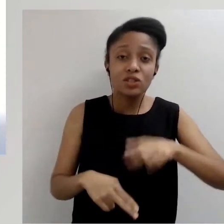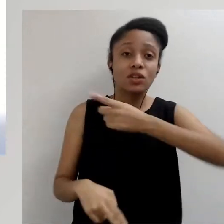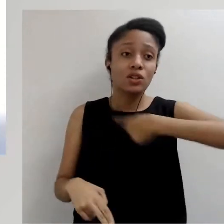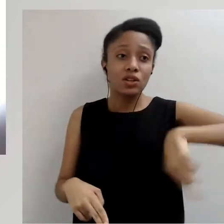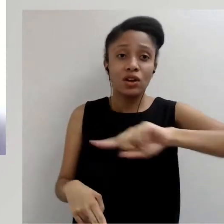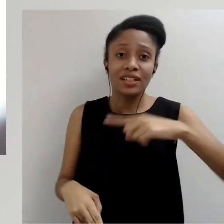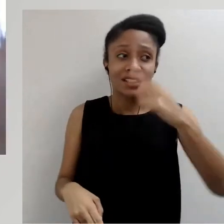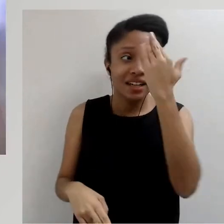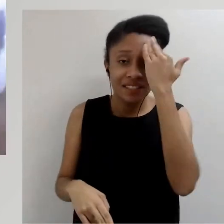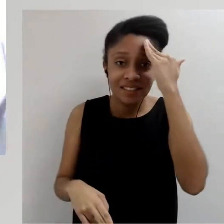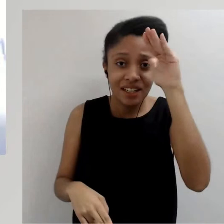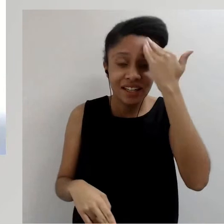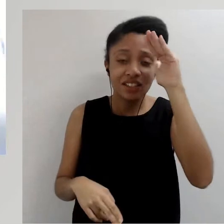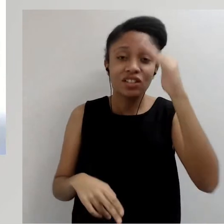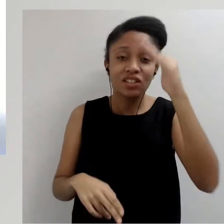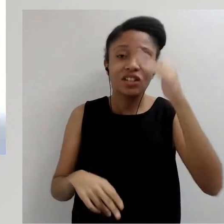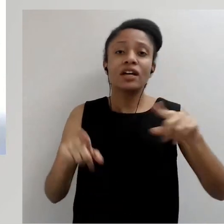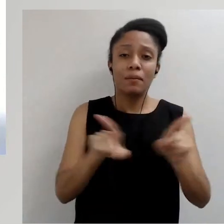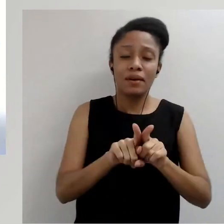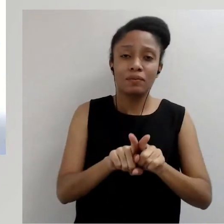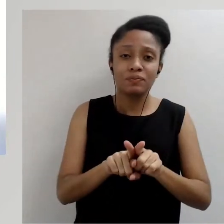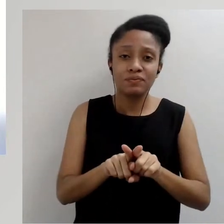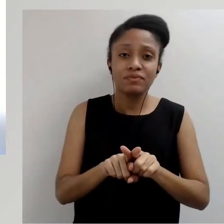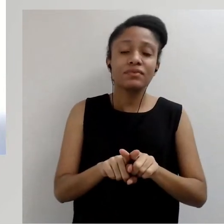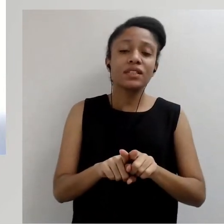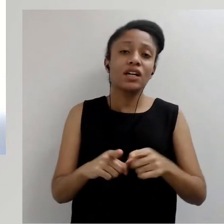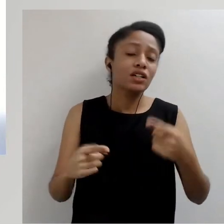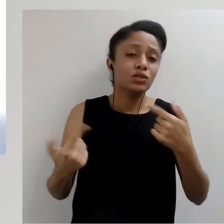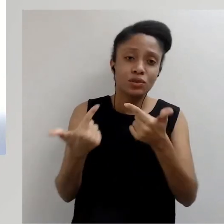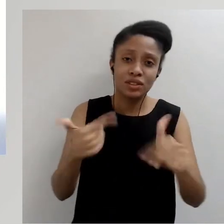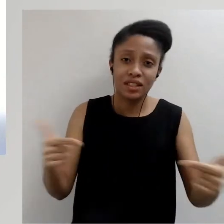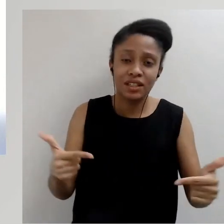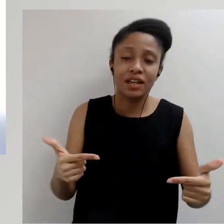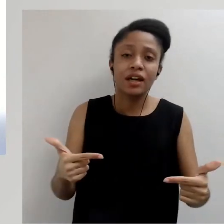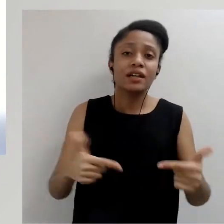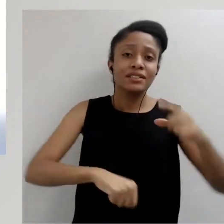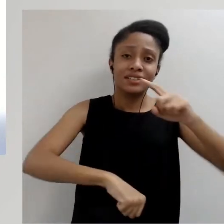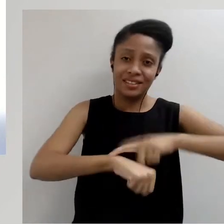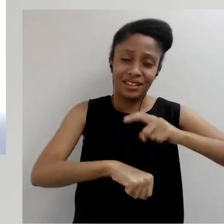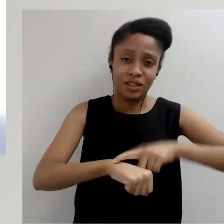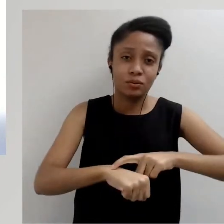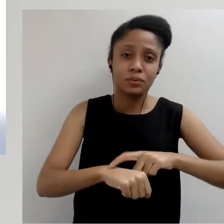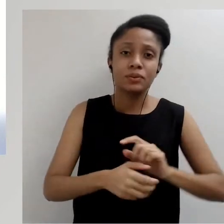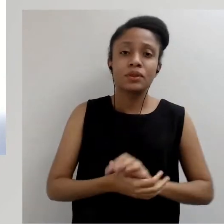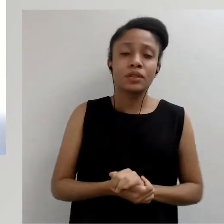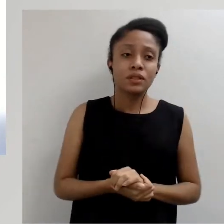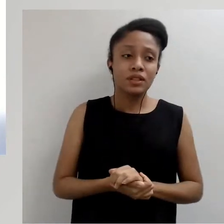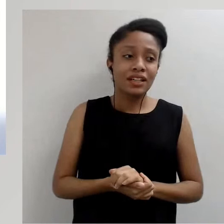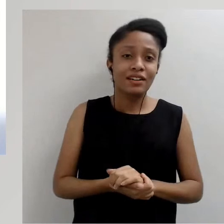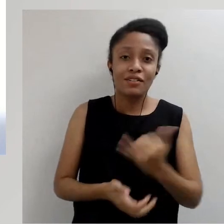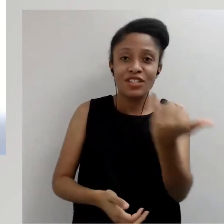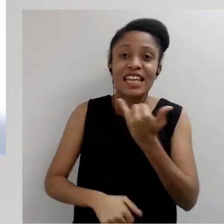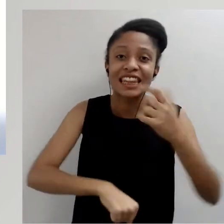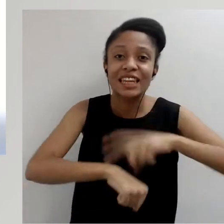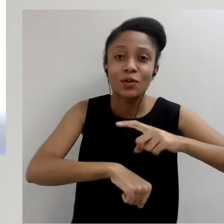And what we feel, I don't know if I still have time, please control that to me. Okay, Carla.